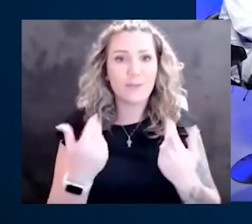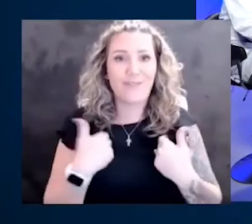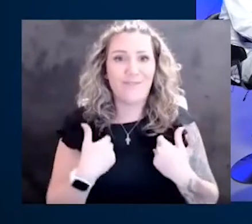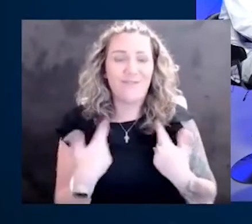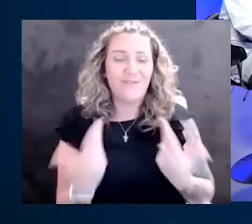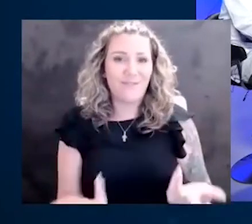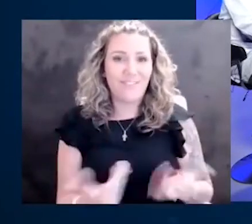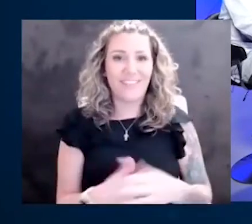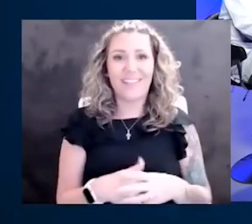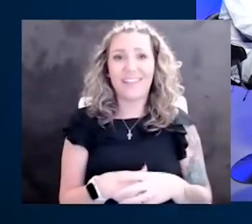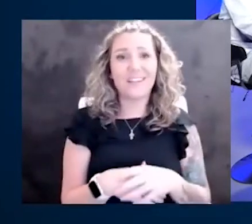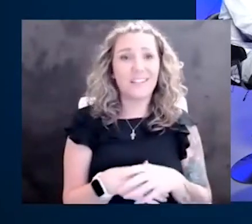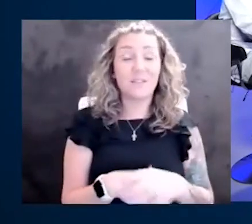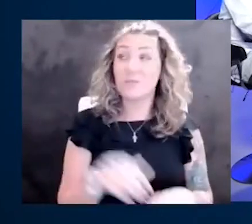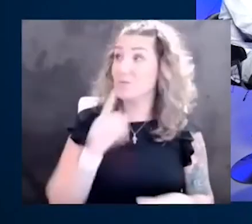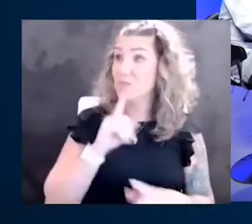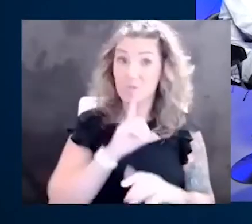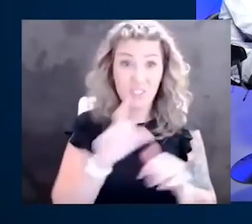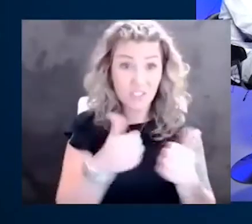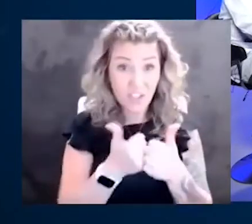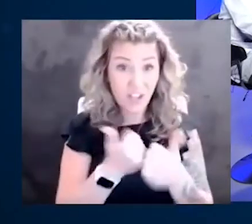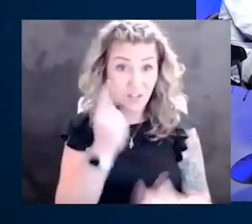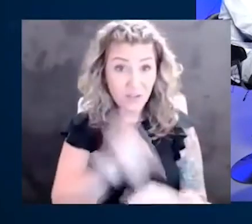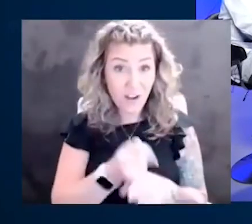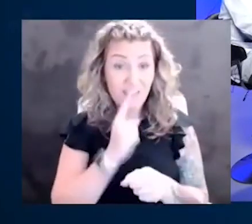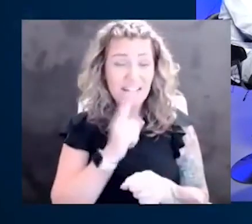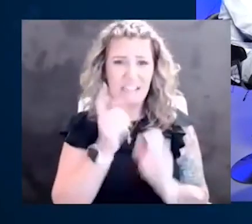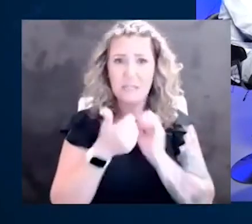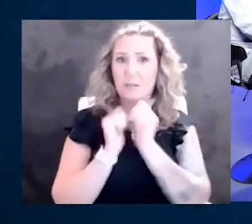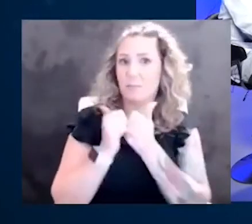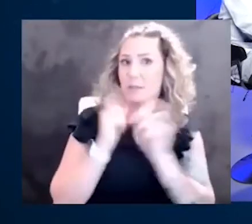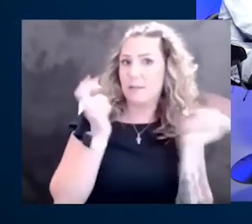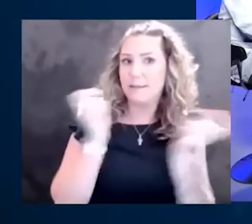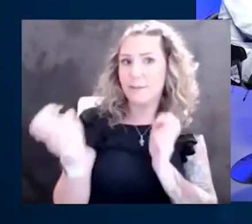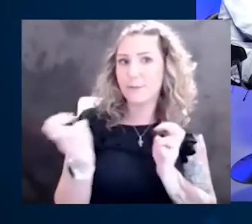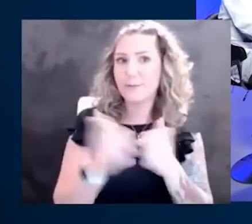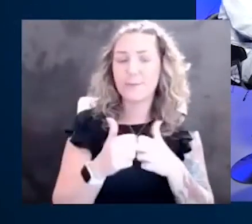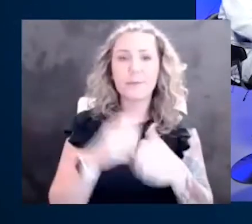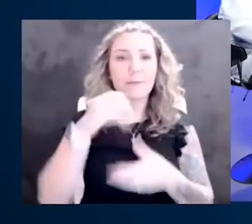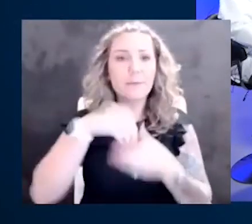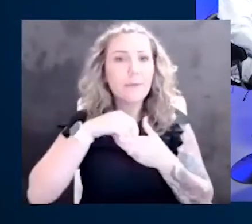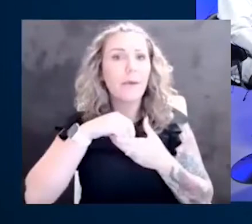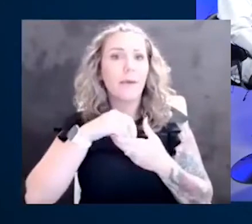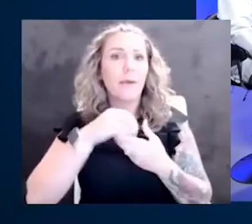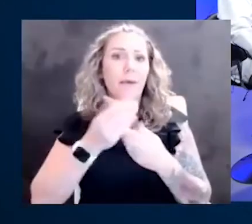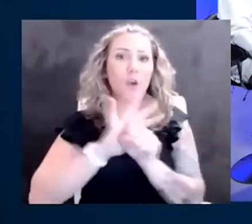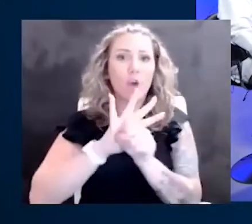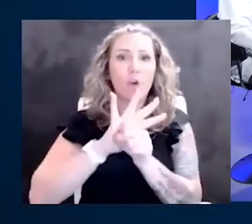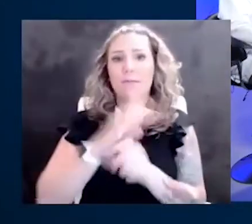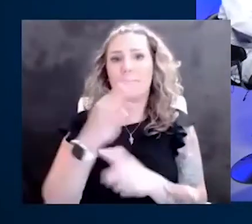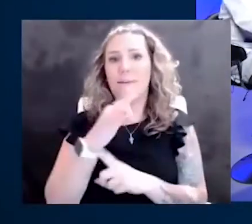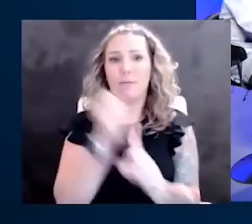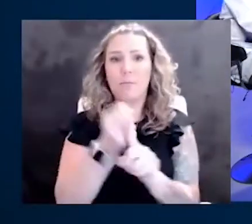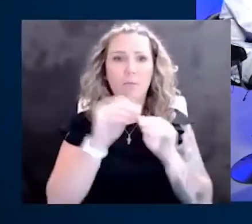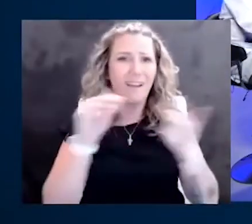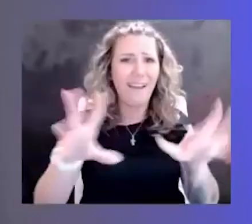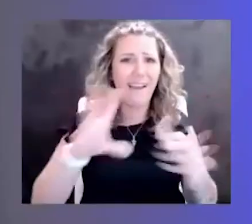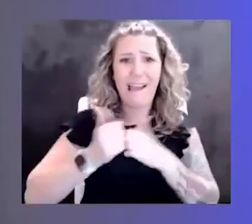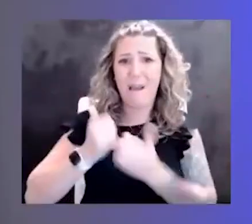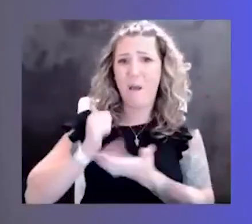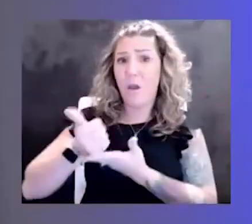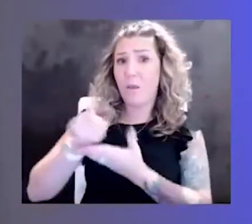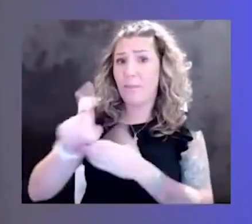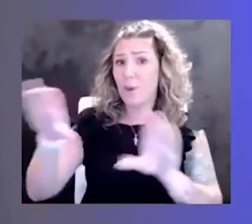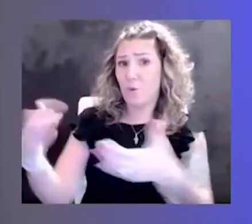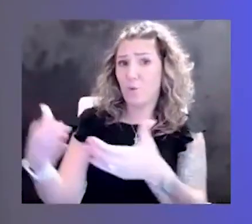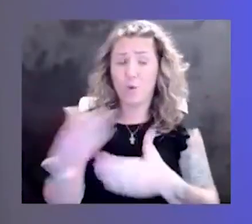to be a real challenge because there are almost competing issues sometimes within the pandemic. How am I going to help one group? How am I going to help another group? How did you decide to